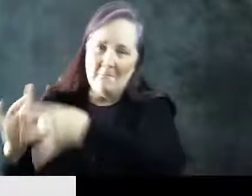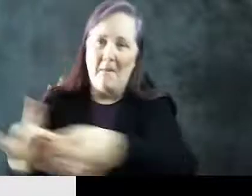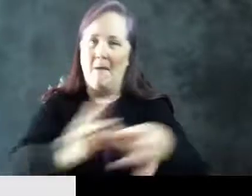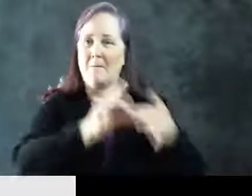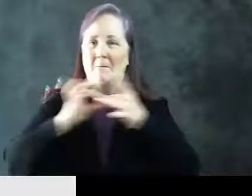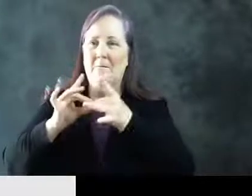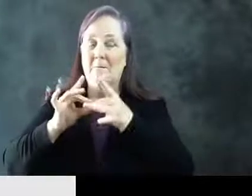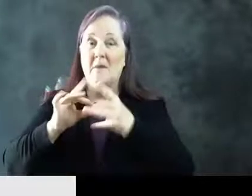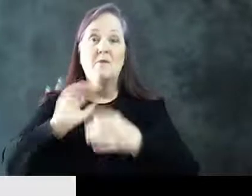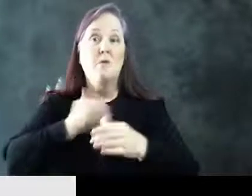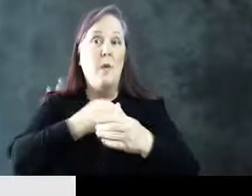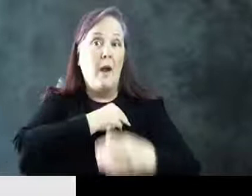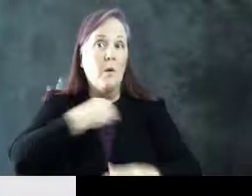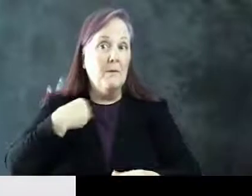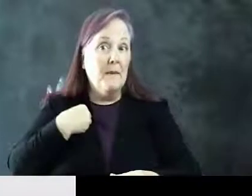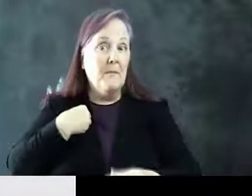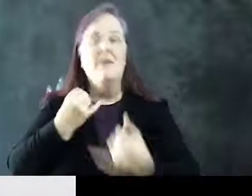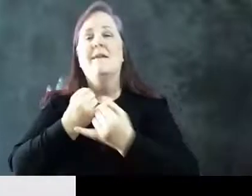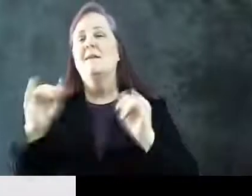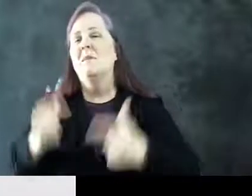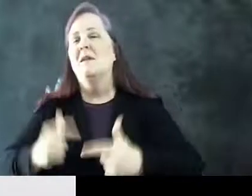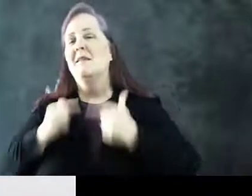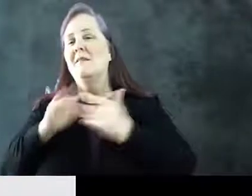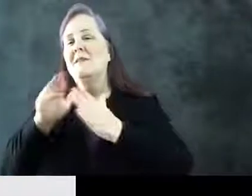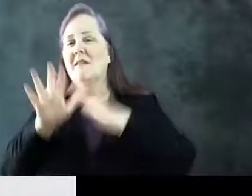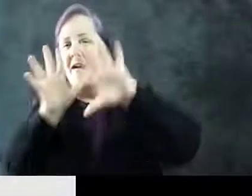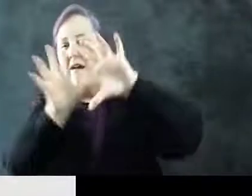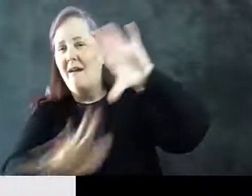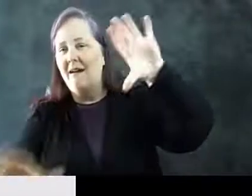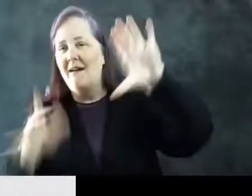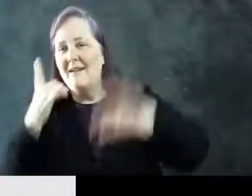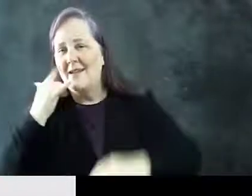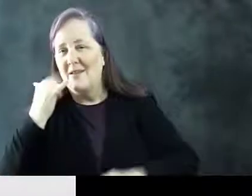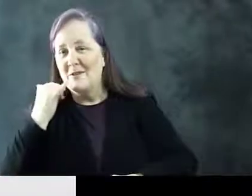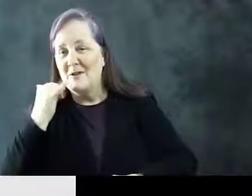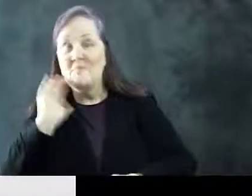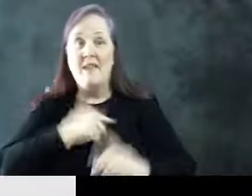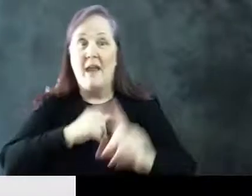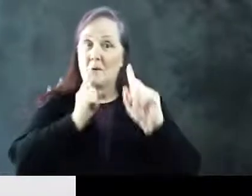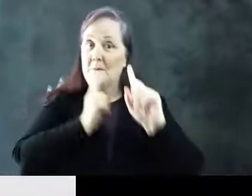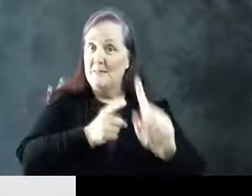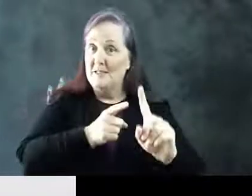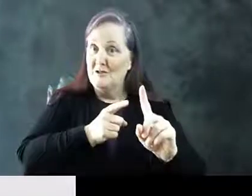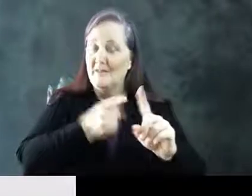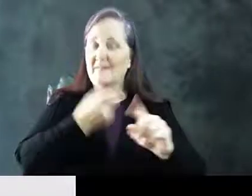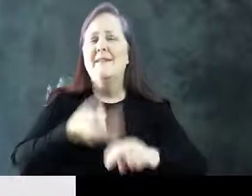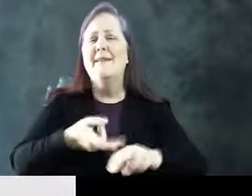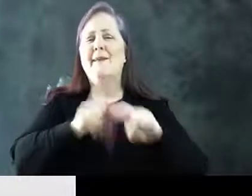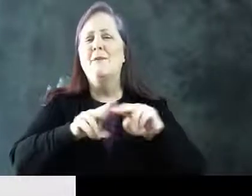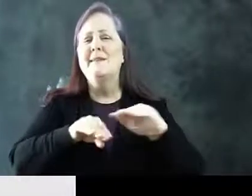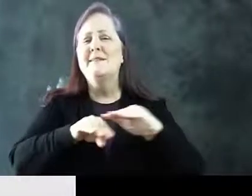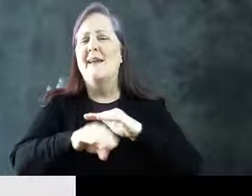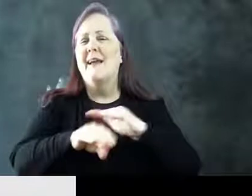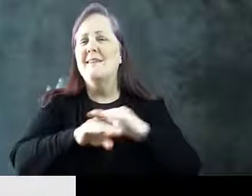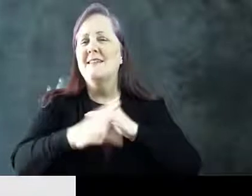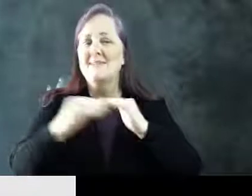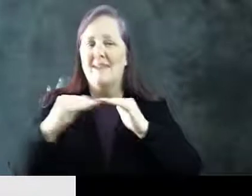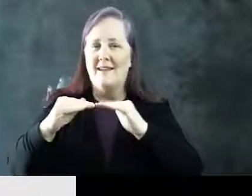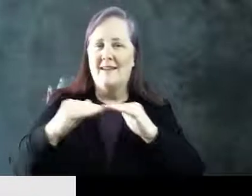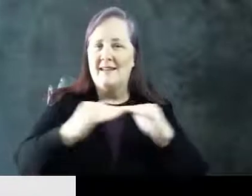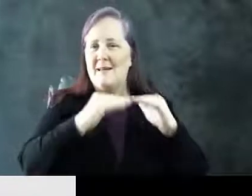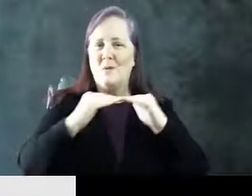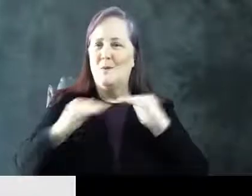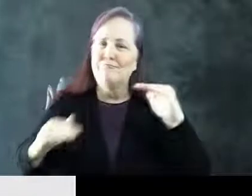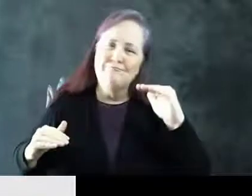independent living centers in California. The mission of CFILC is to increase access and equal opportunity